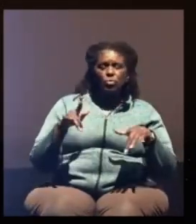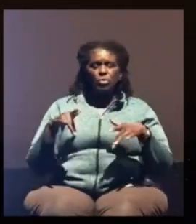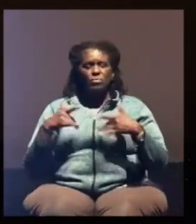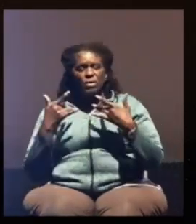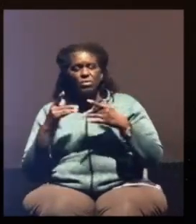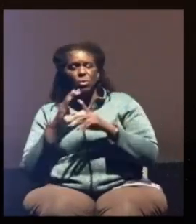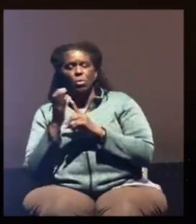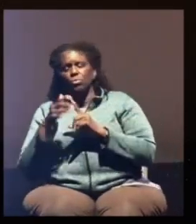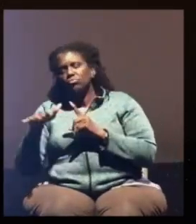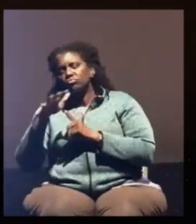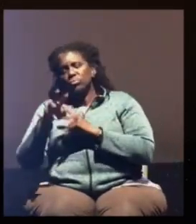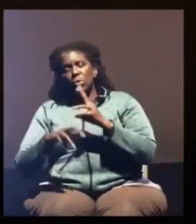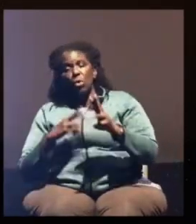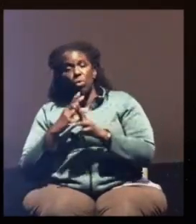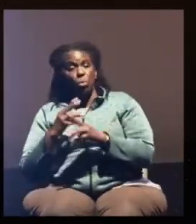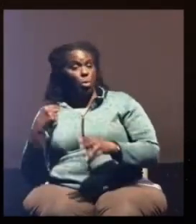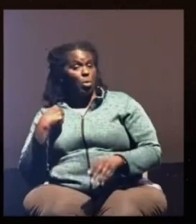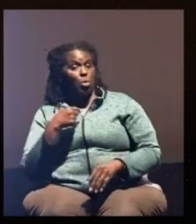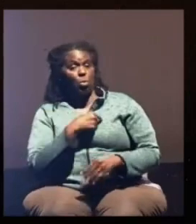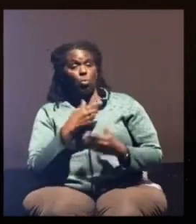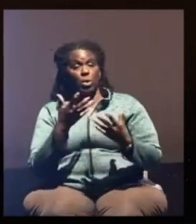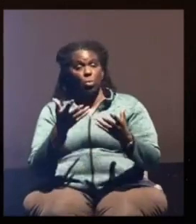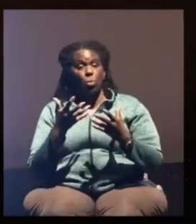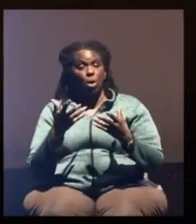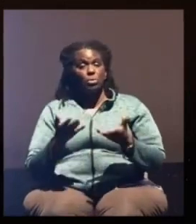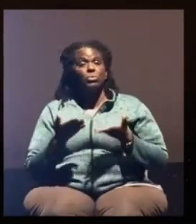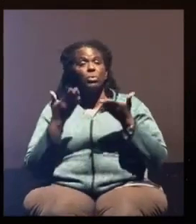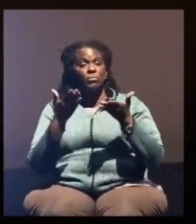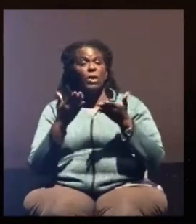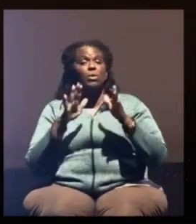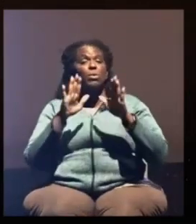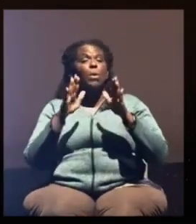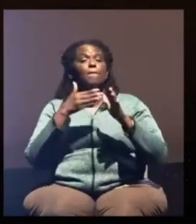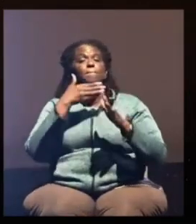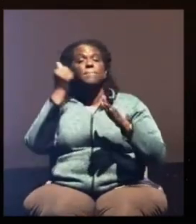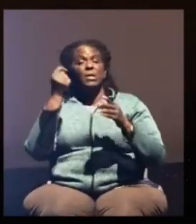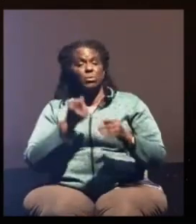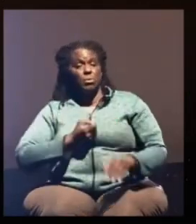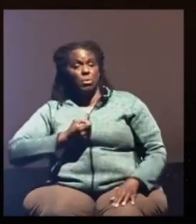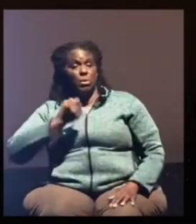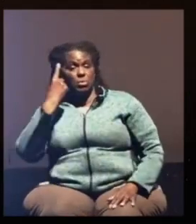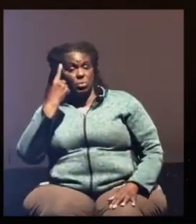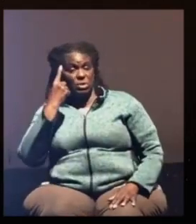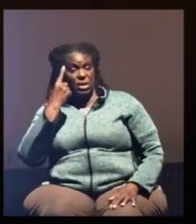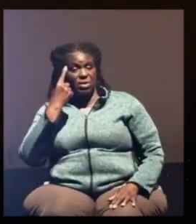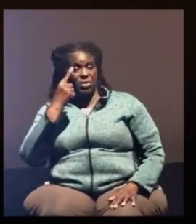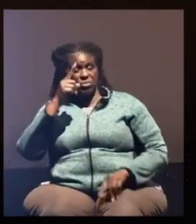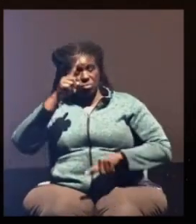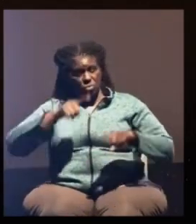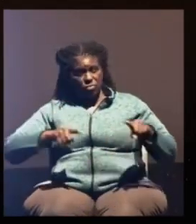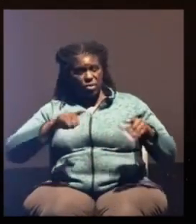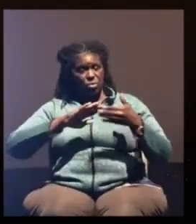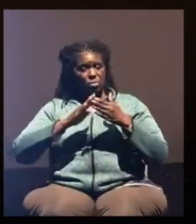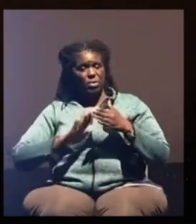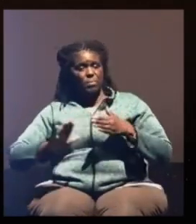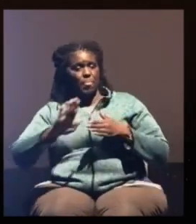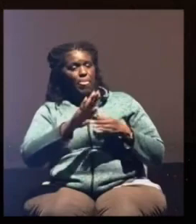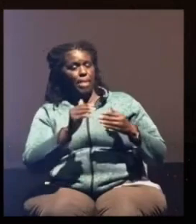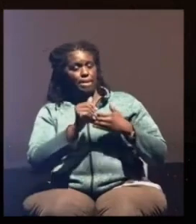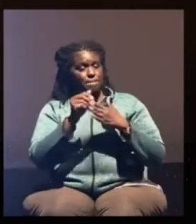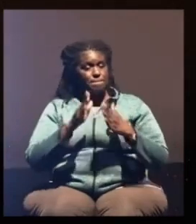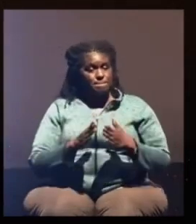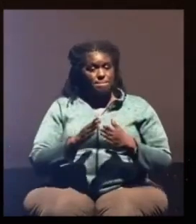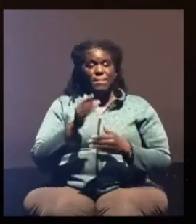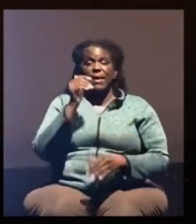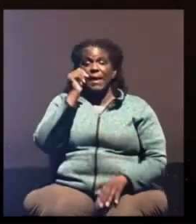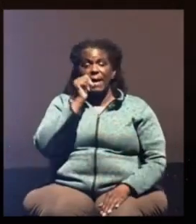world. We seek to provide greater understanding and new perspectives to the people of these communities and their leaders.